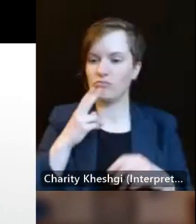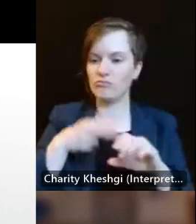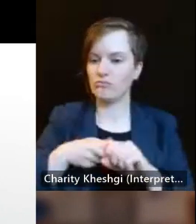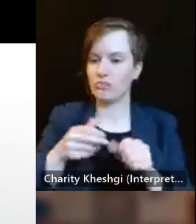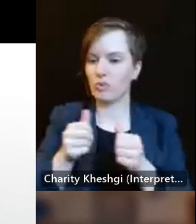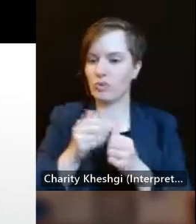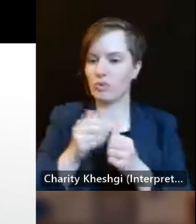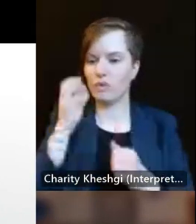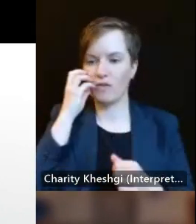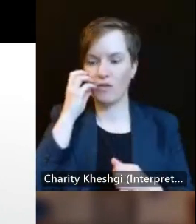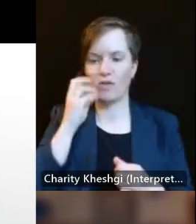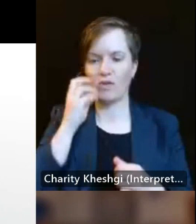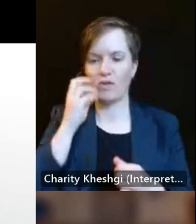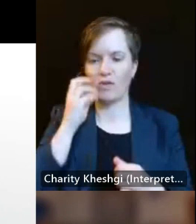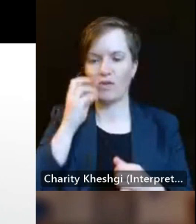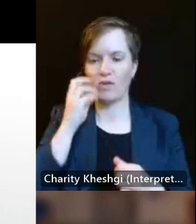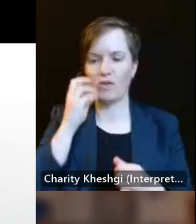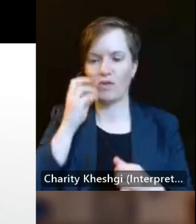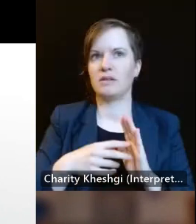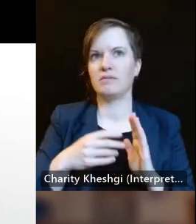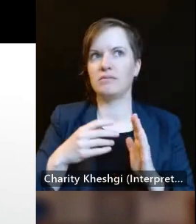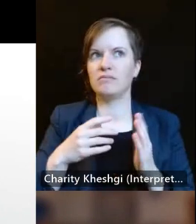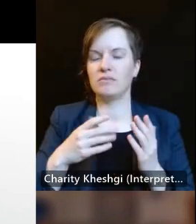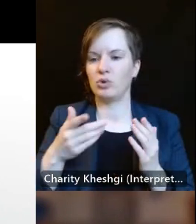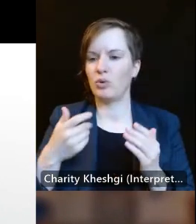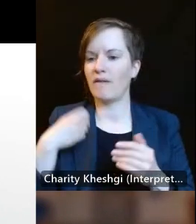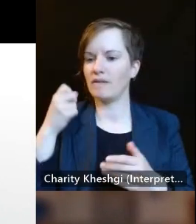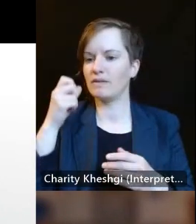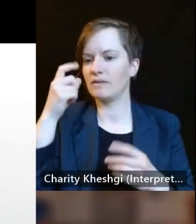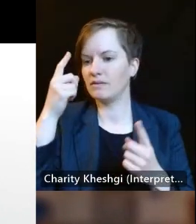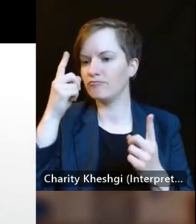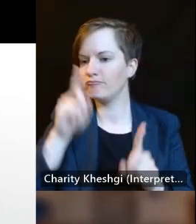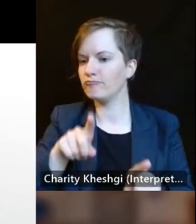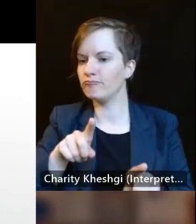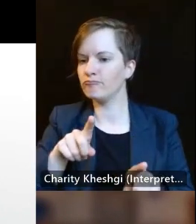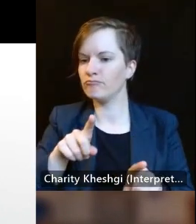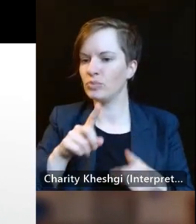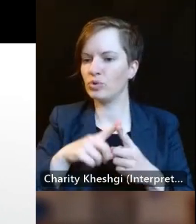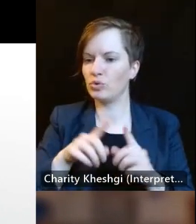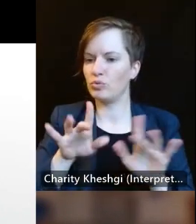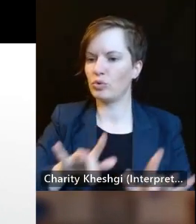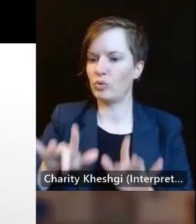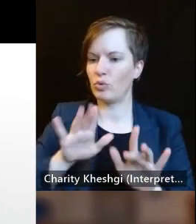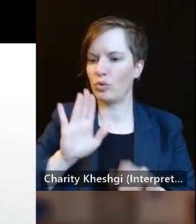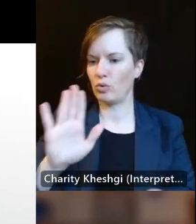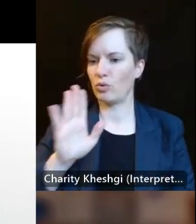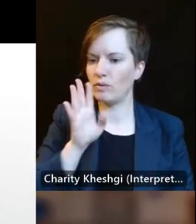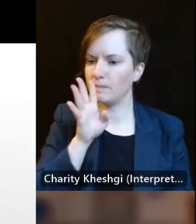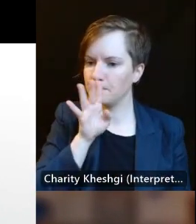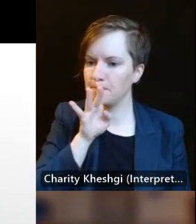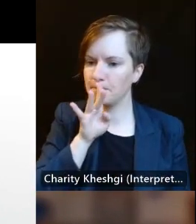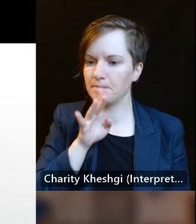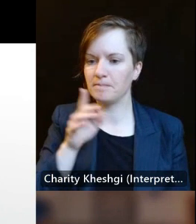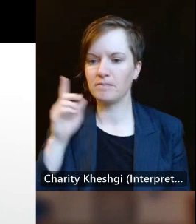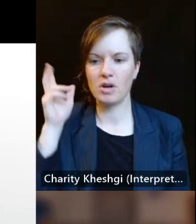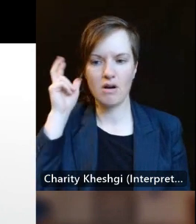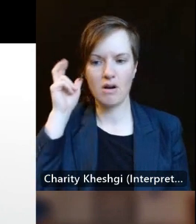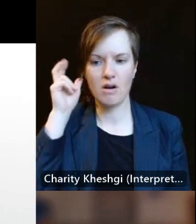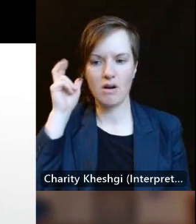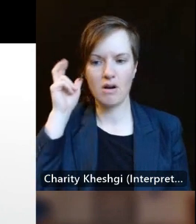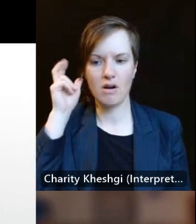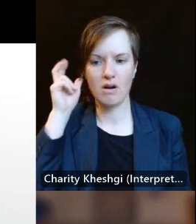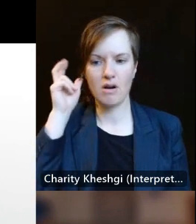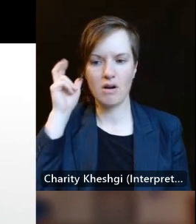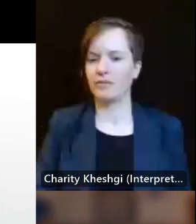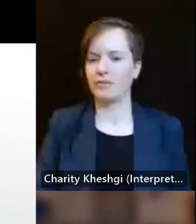your consent to having your audio recorded. During the entire presentation, your cameras will be off